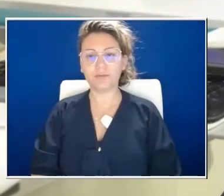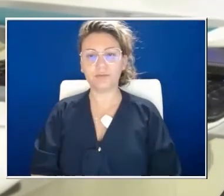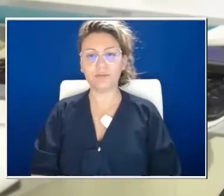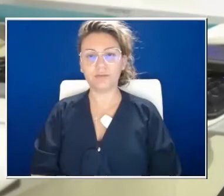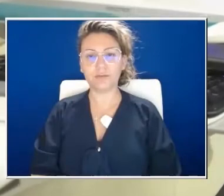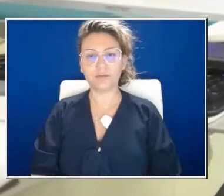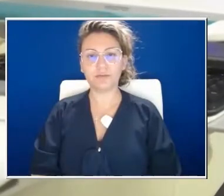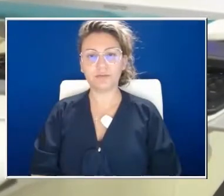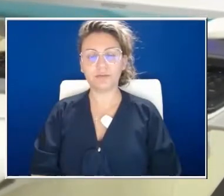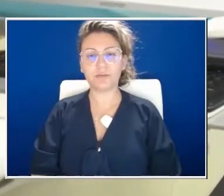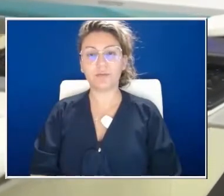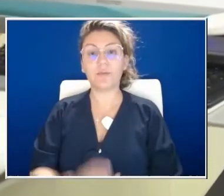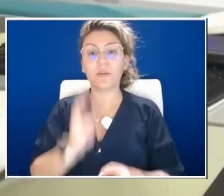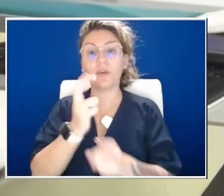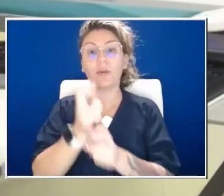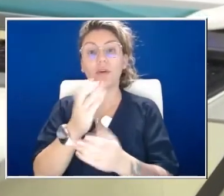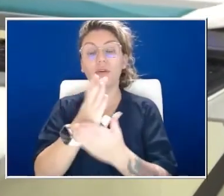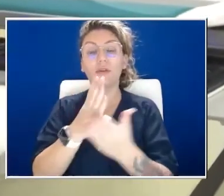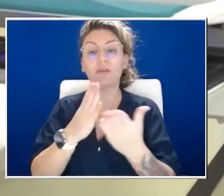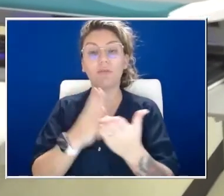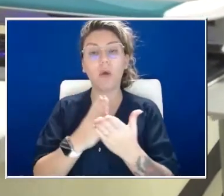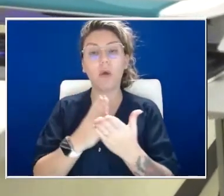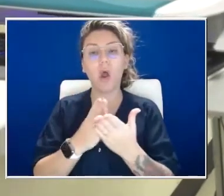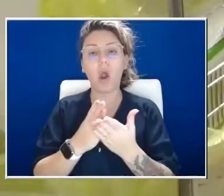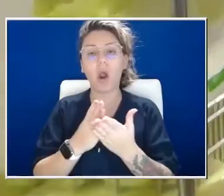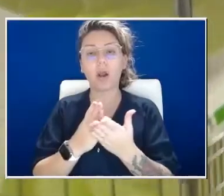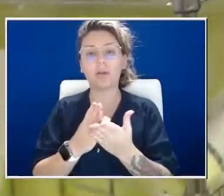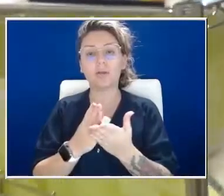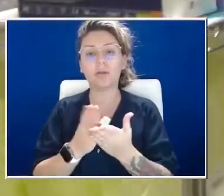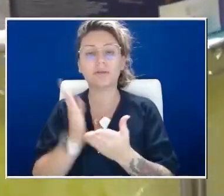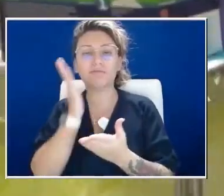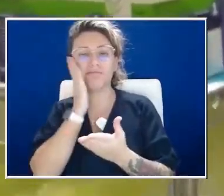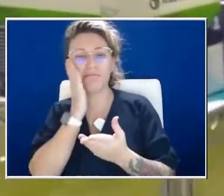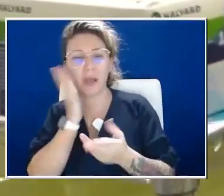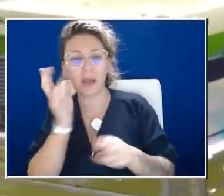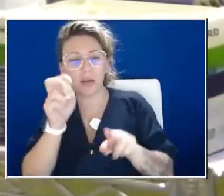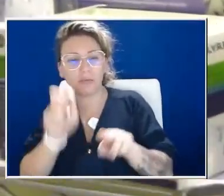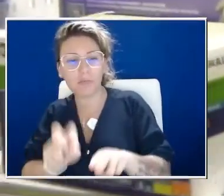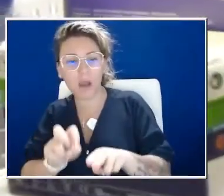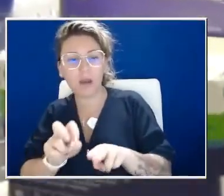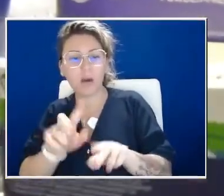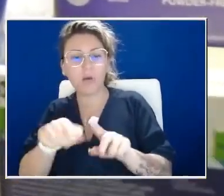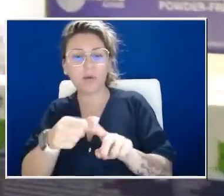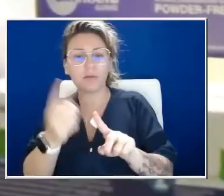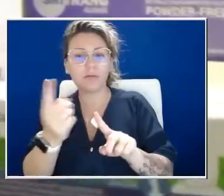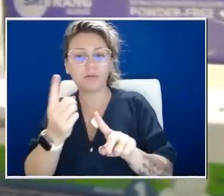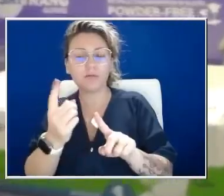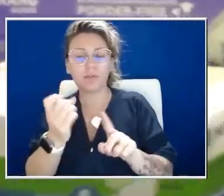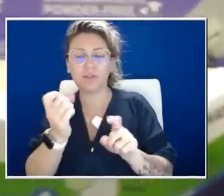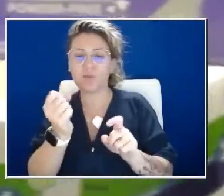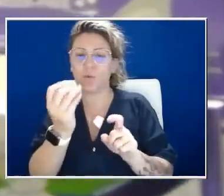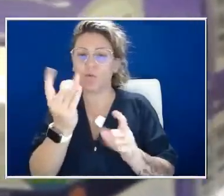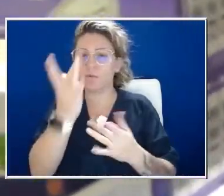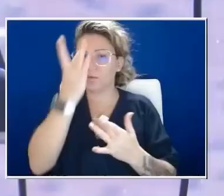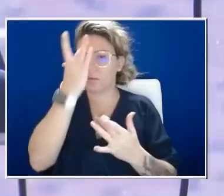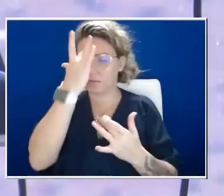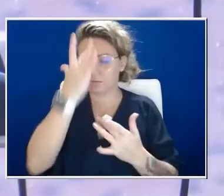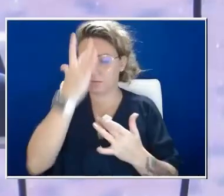The hardest part about being at the bedside when someone is so sick is that I know my job is not to fix